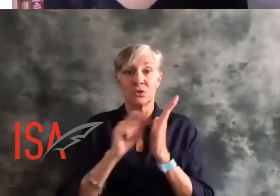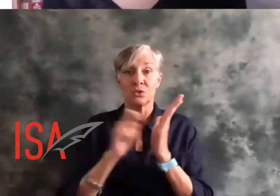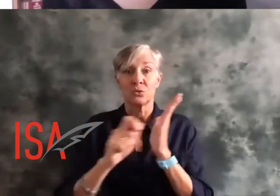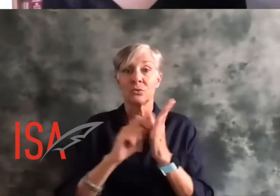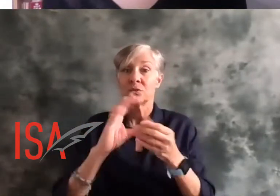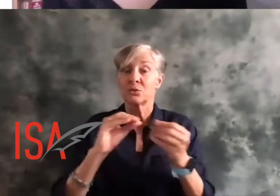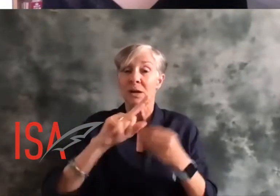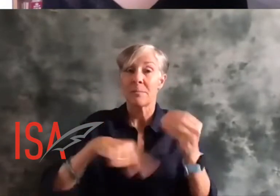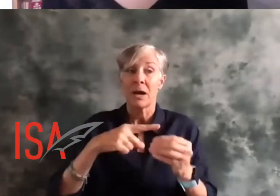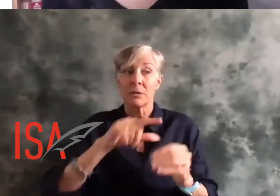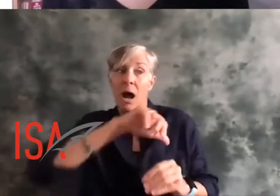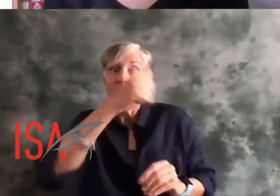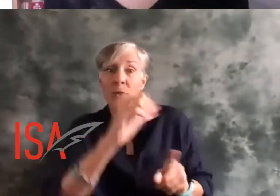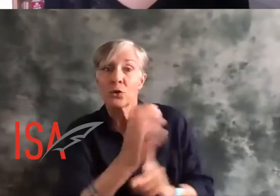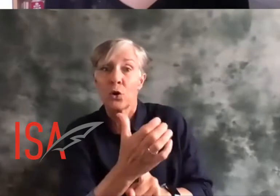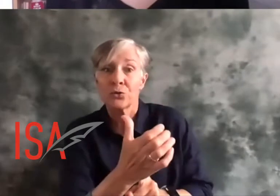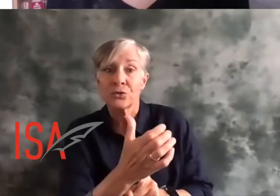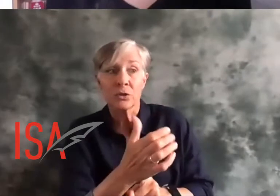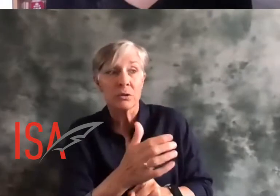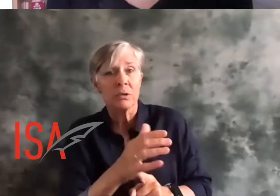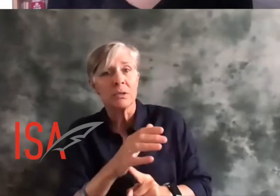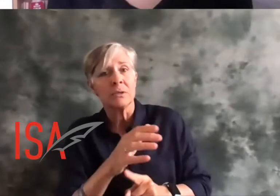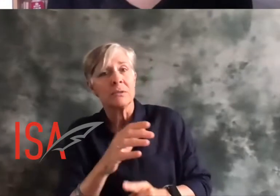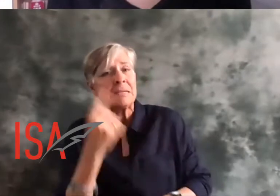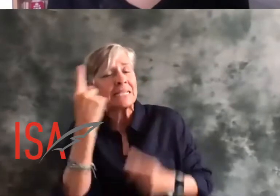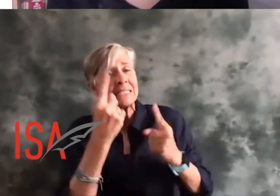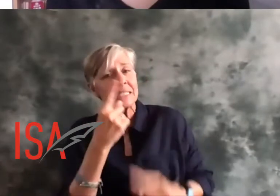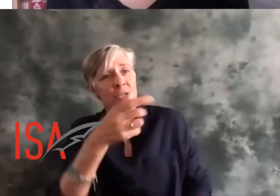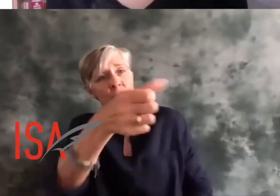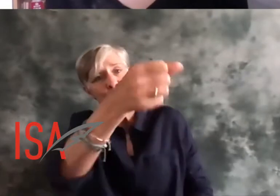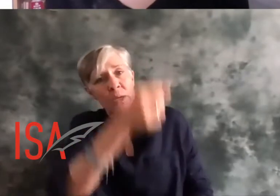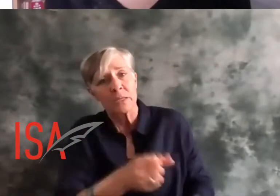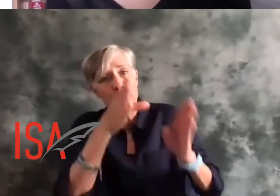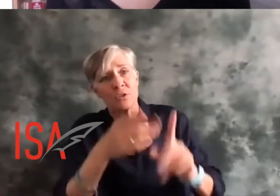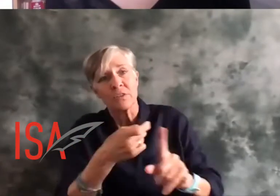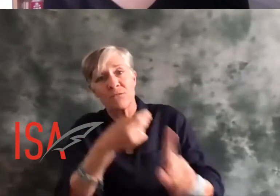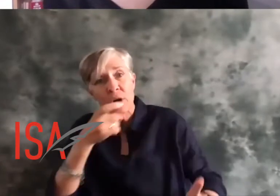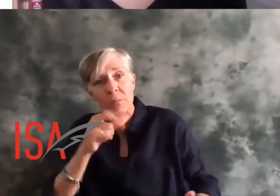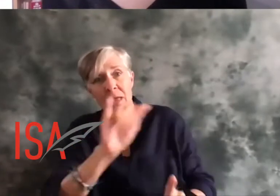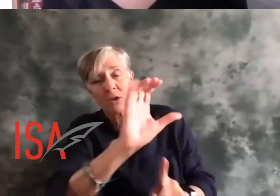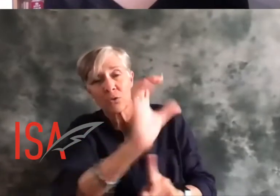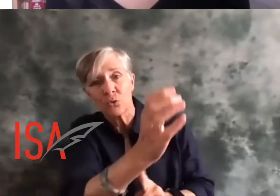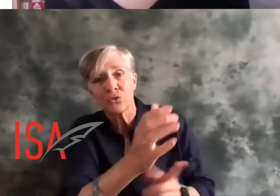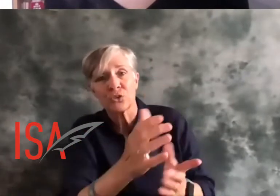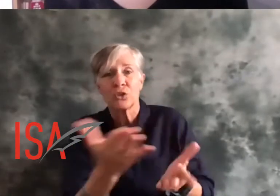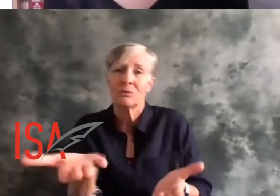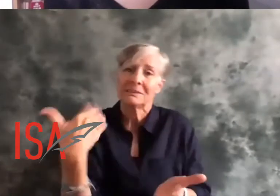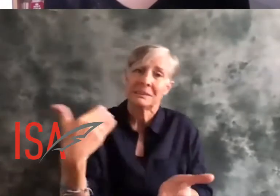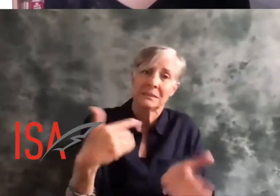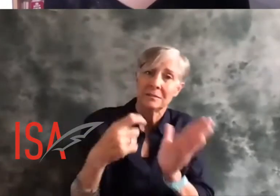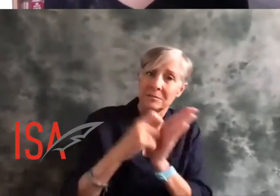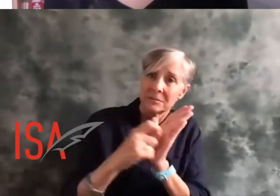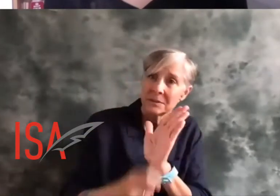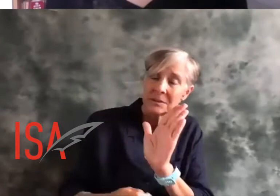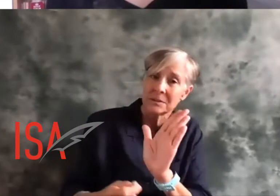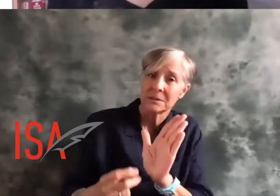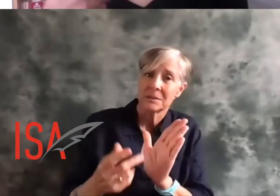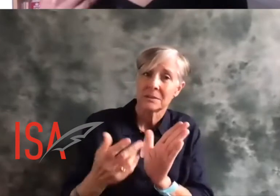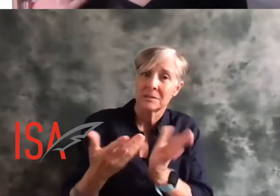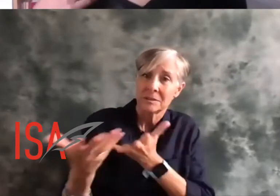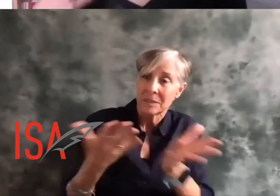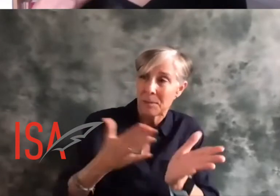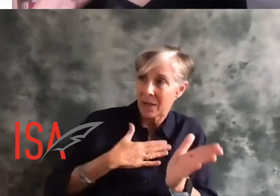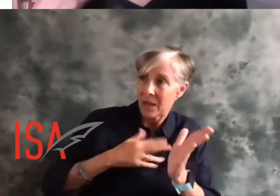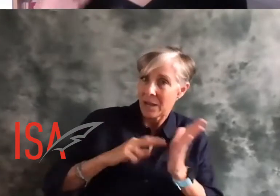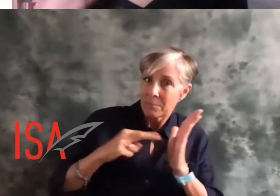partnering with a writer or a consultant or somebody to look over your shoulder to make sure that your intent